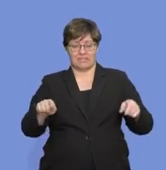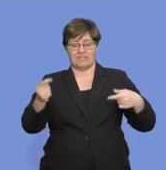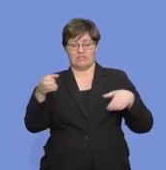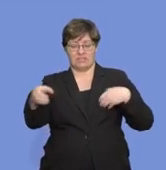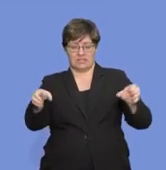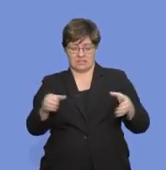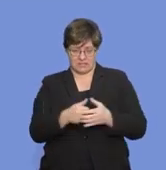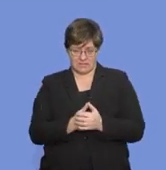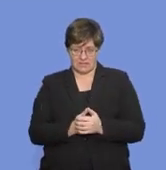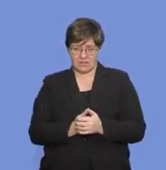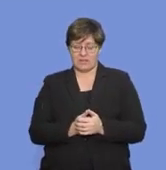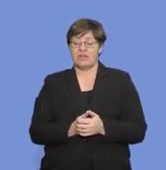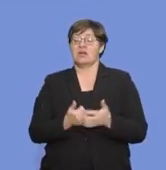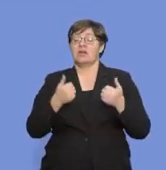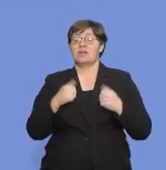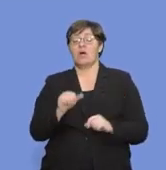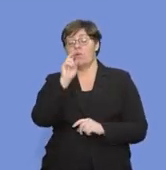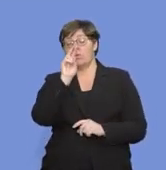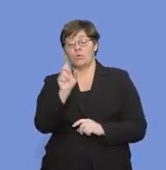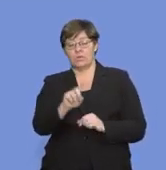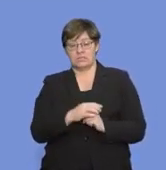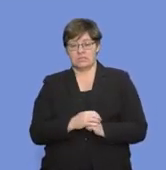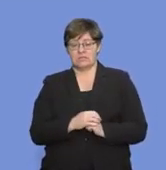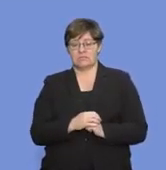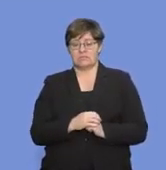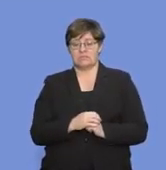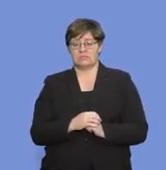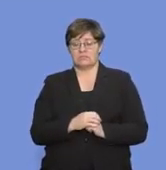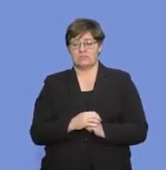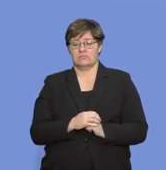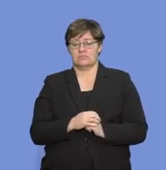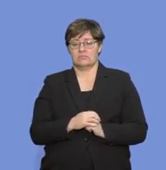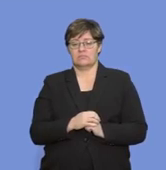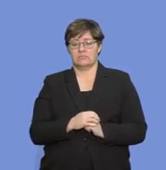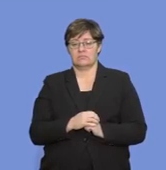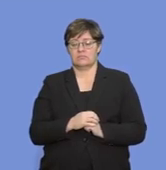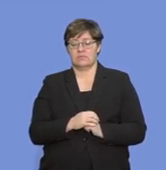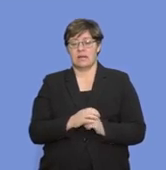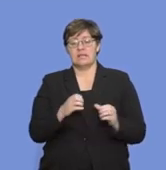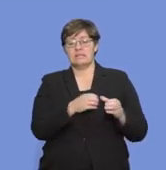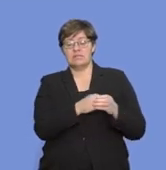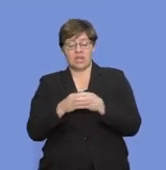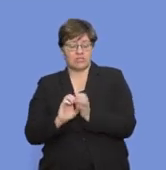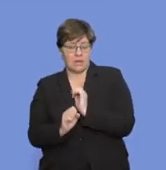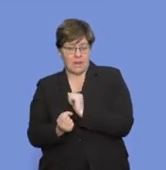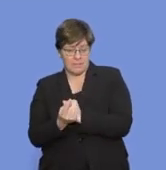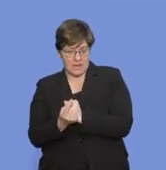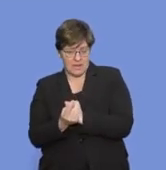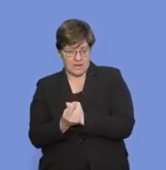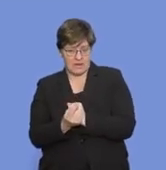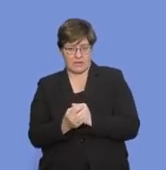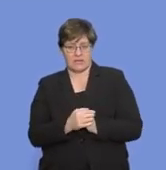a physical barrier, and then we're going to have a look at how the speciation actually